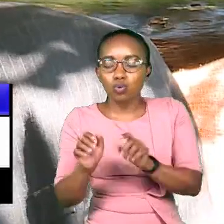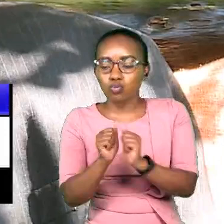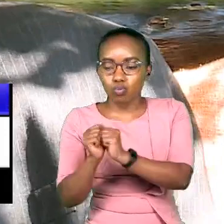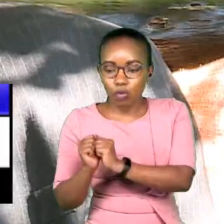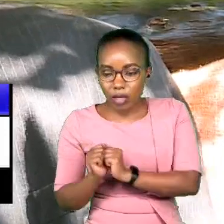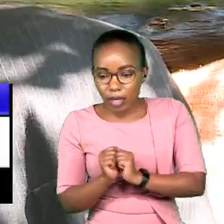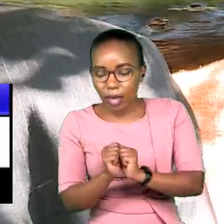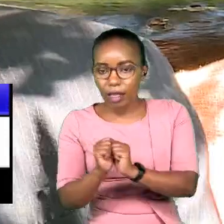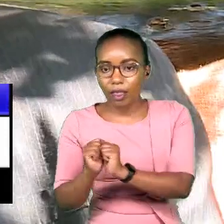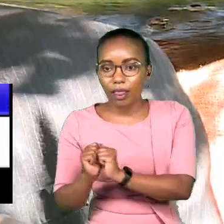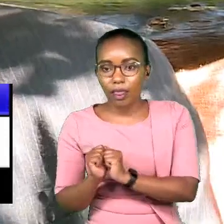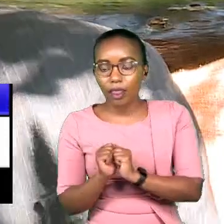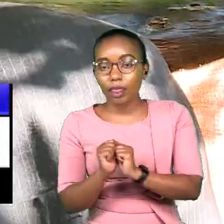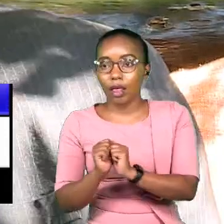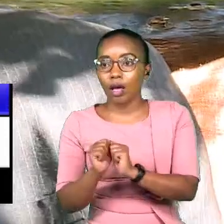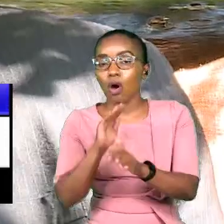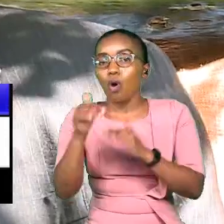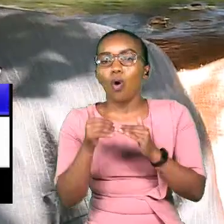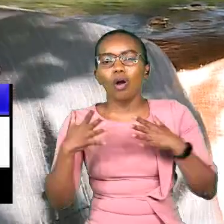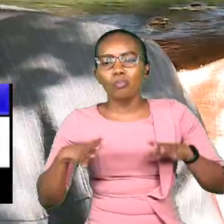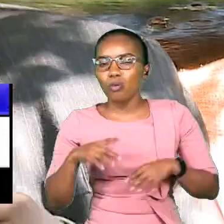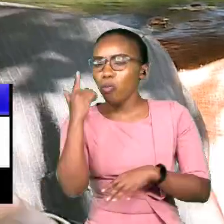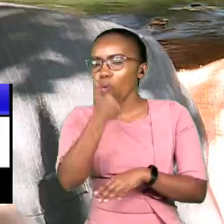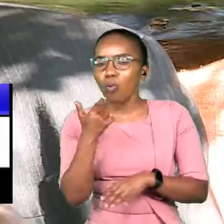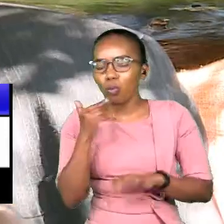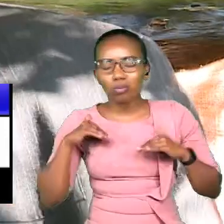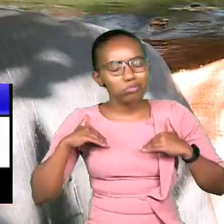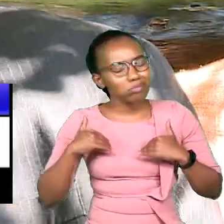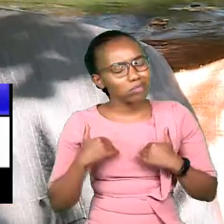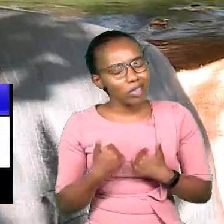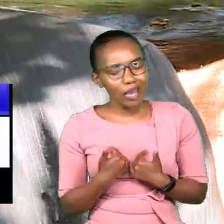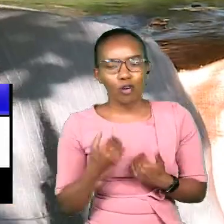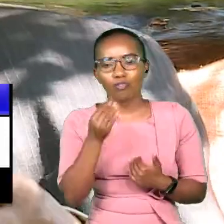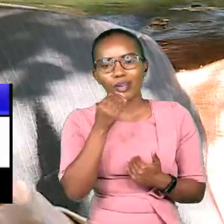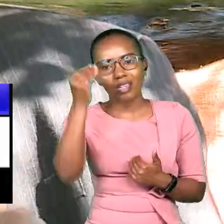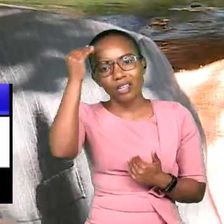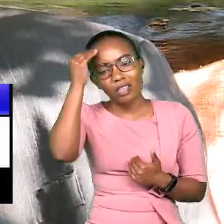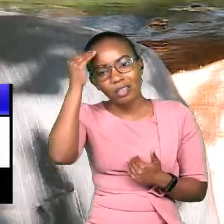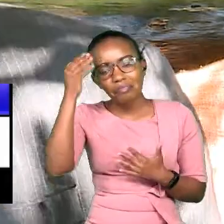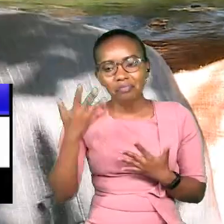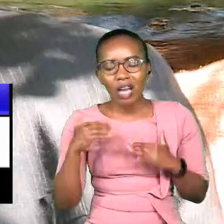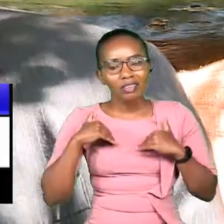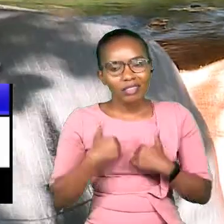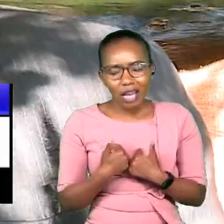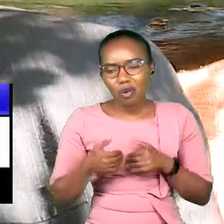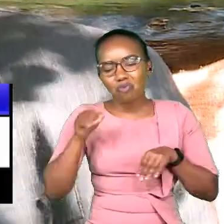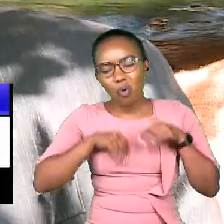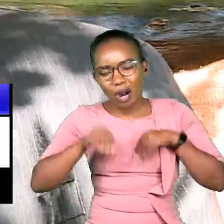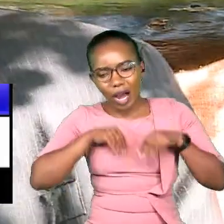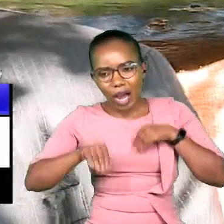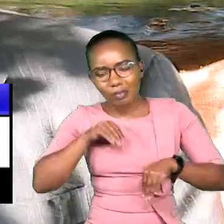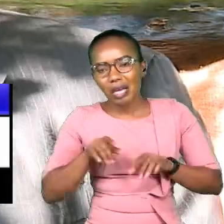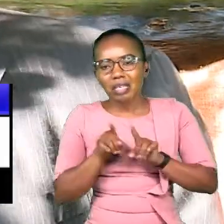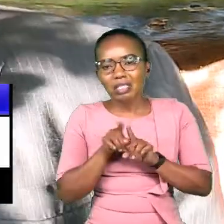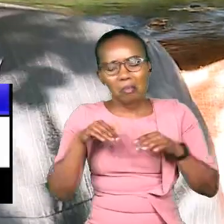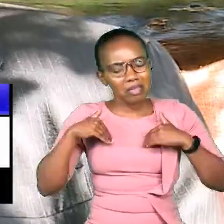together all those who are tired of, hypocrisy, of corruption, of bad